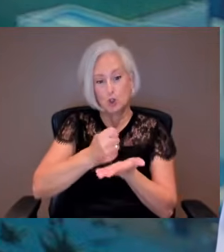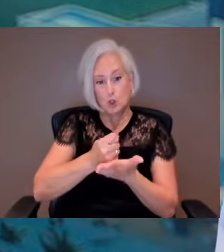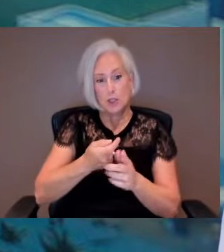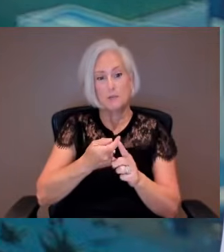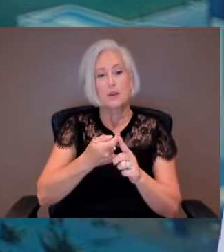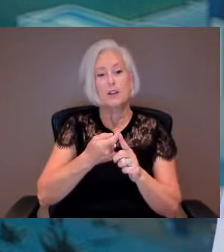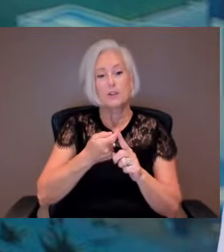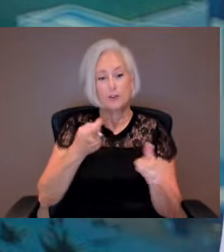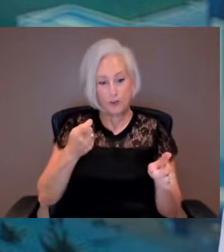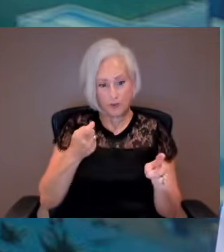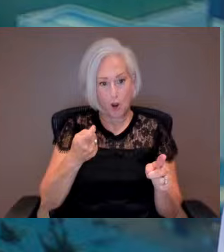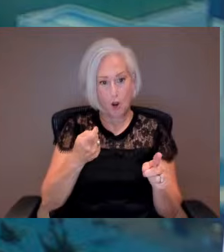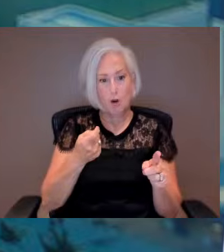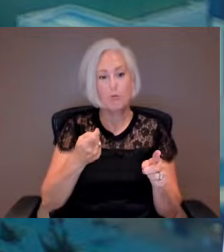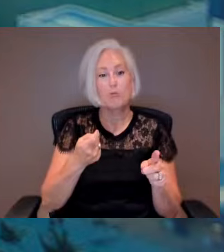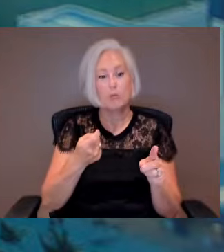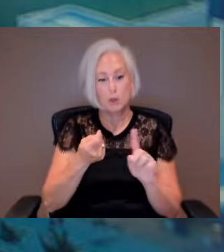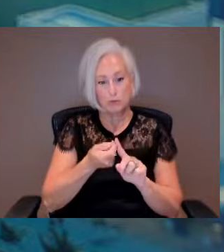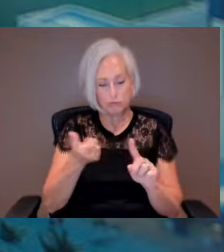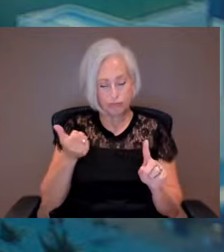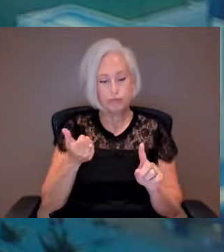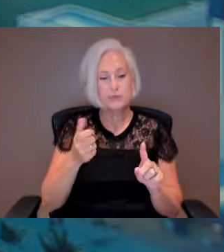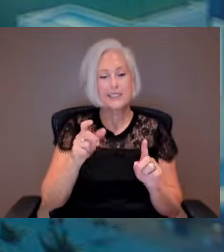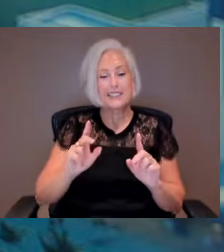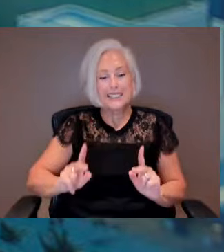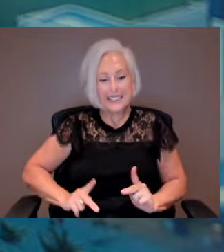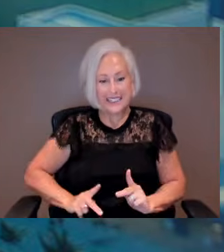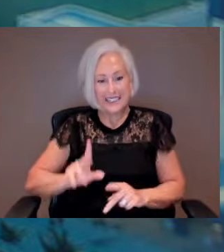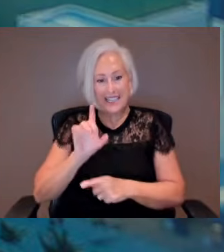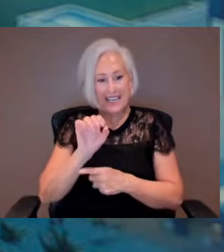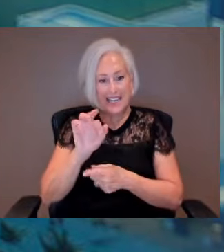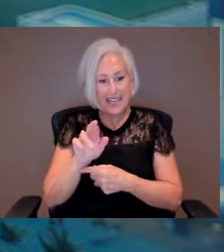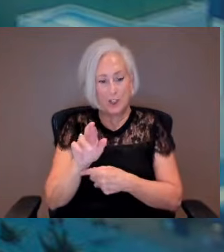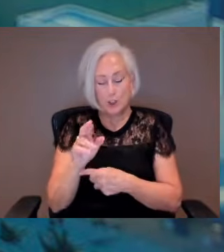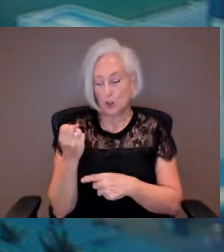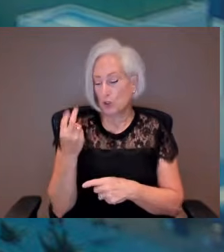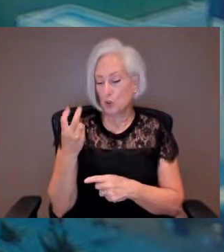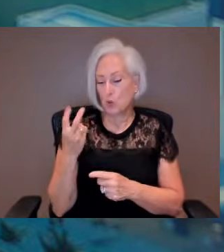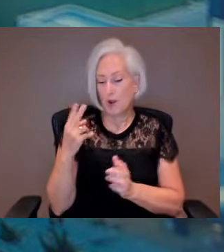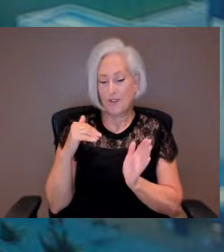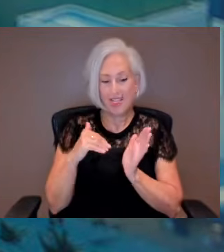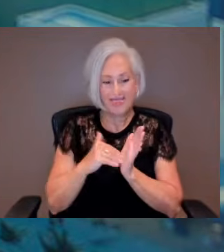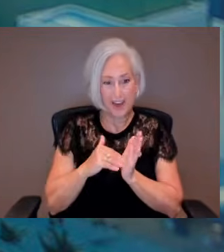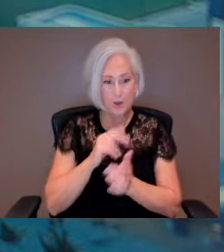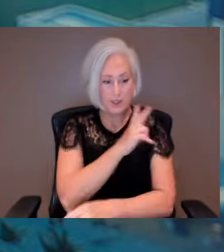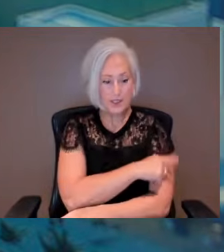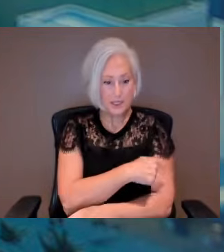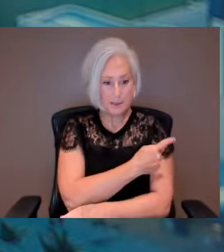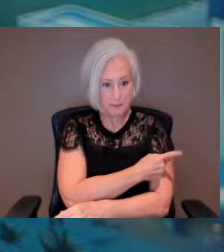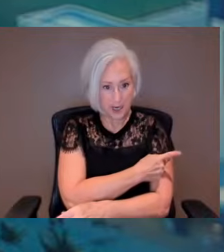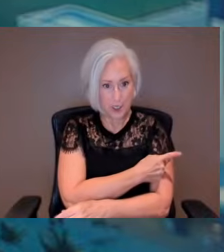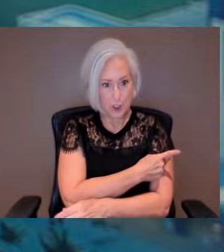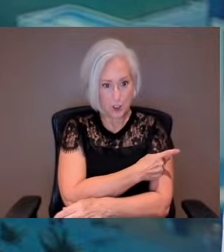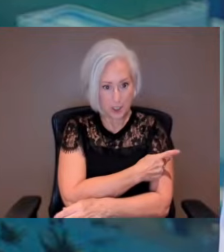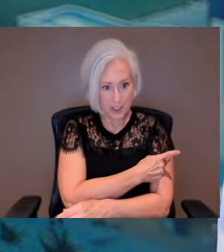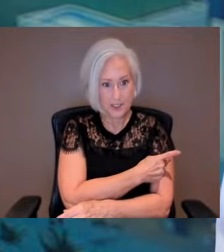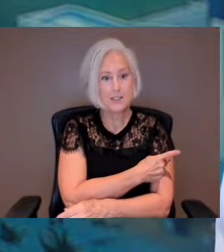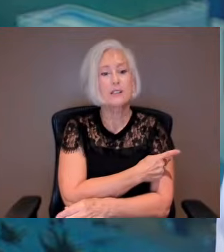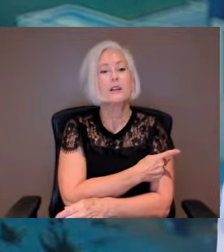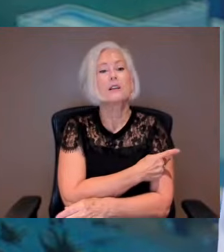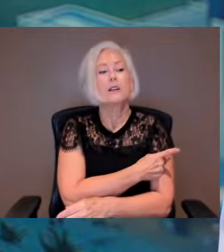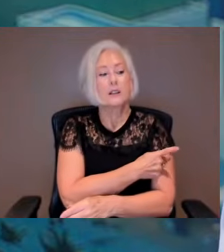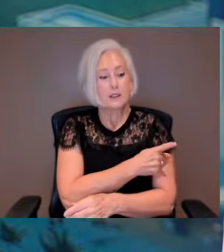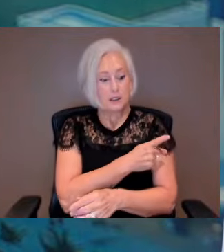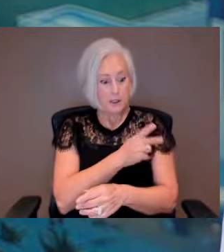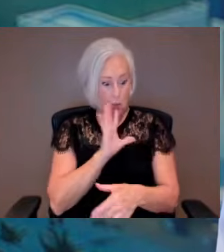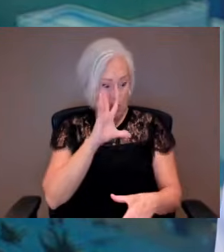cancer. And again, there were more than 12,000 patients who participated in trials to get to this trial, Keynote 564, that